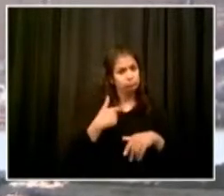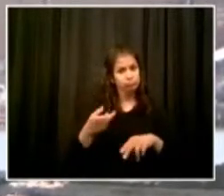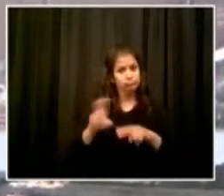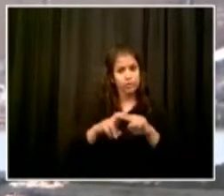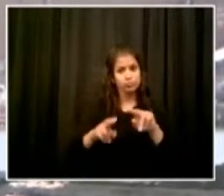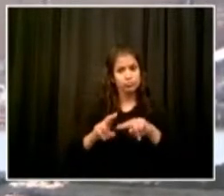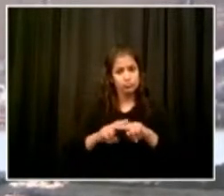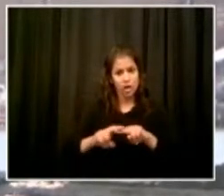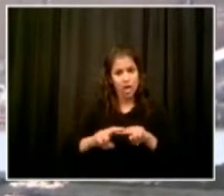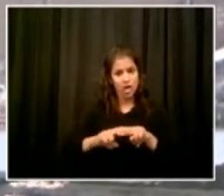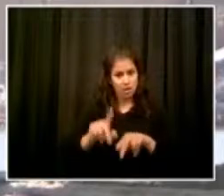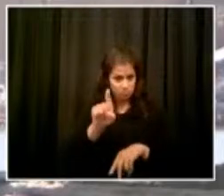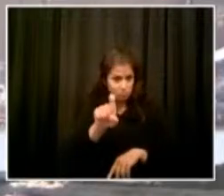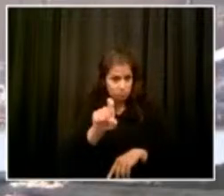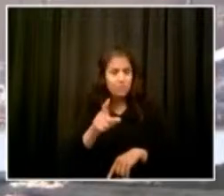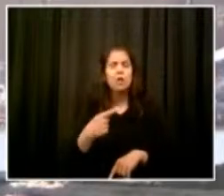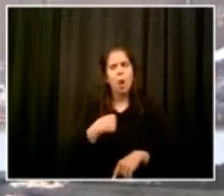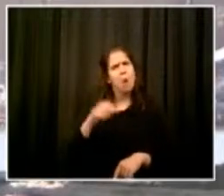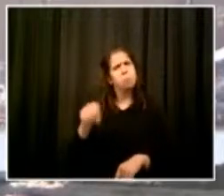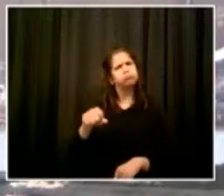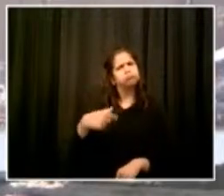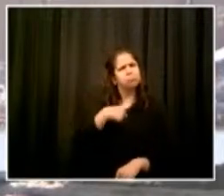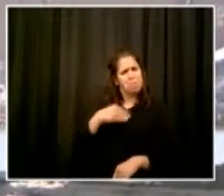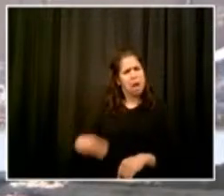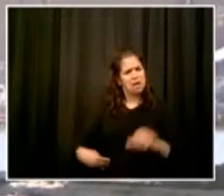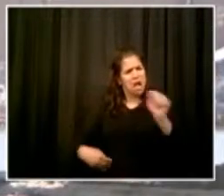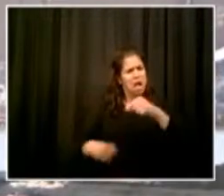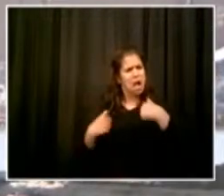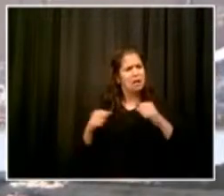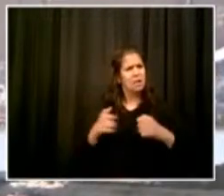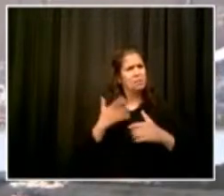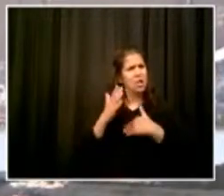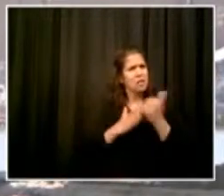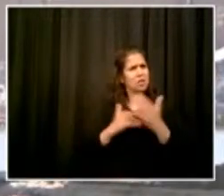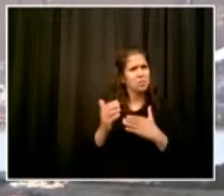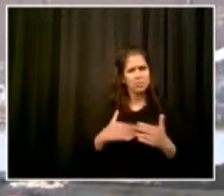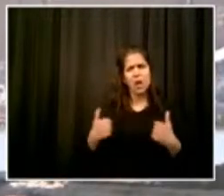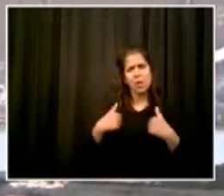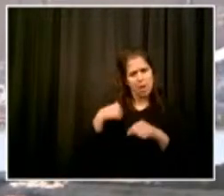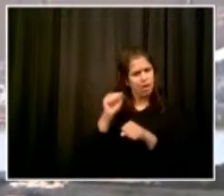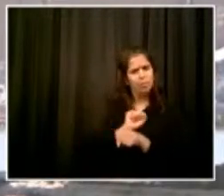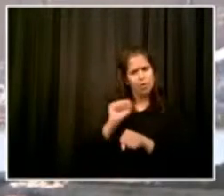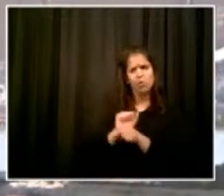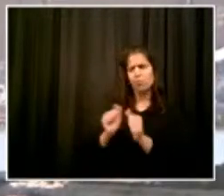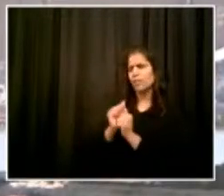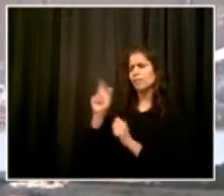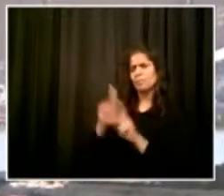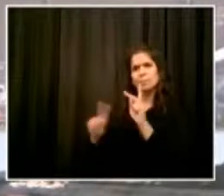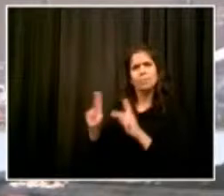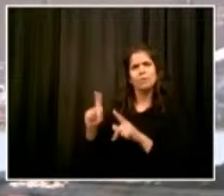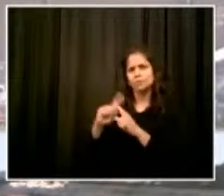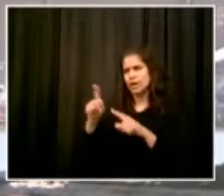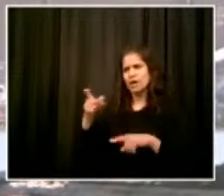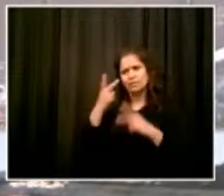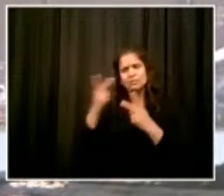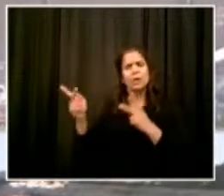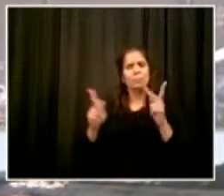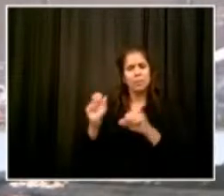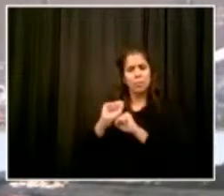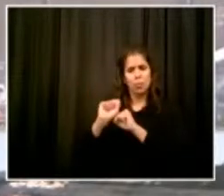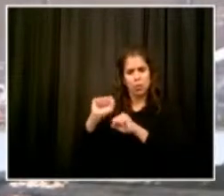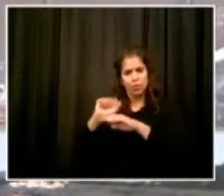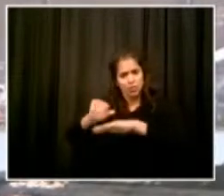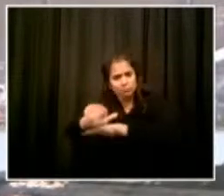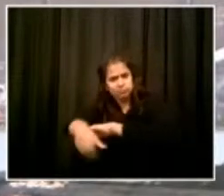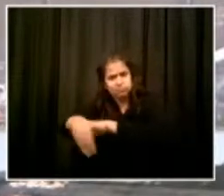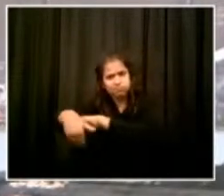really important work has been done to make subways and buses safe. And look, I do understand the MTA's position. I